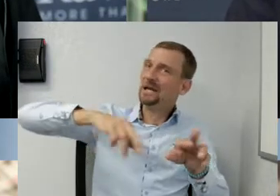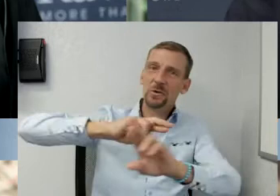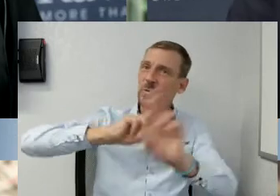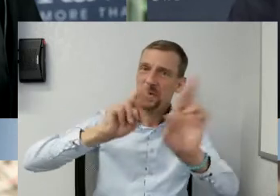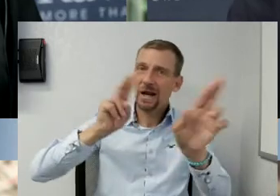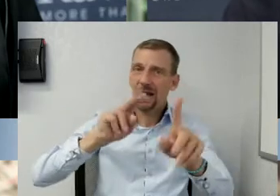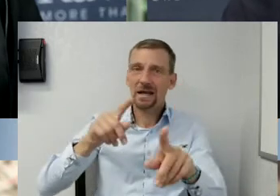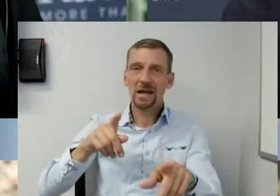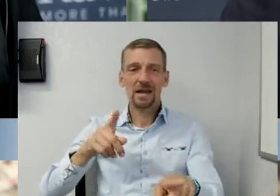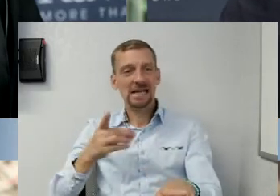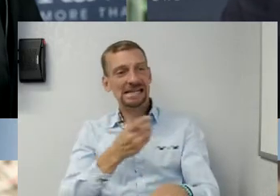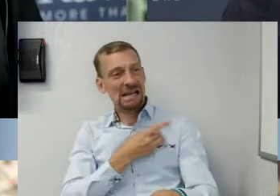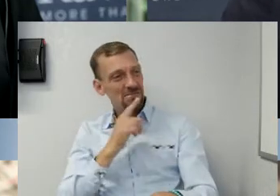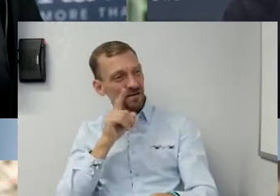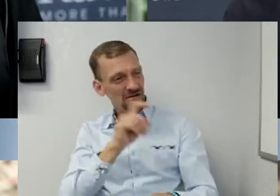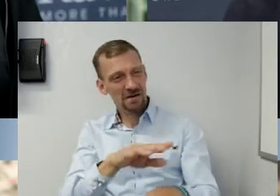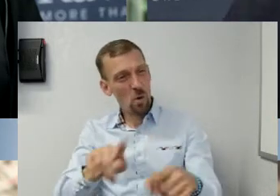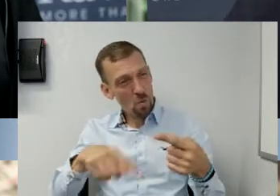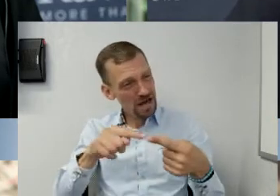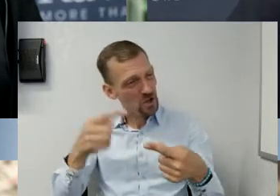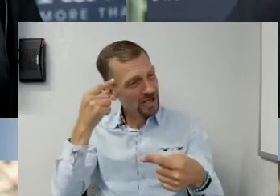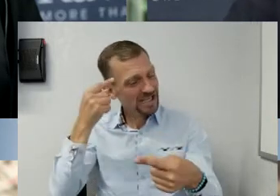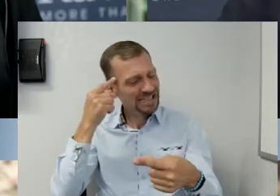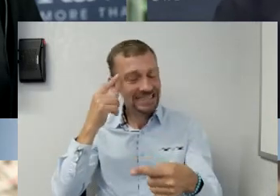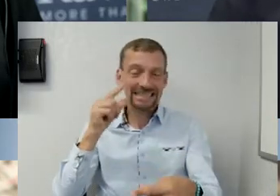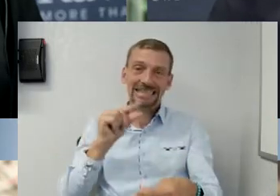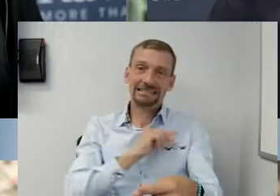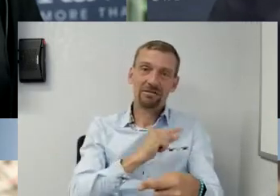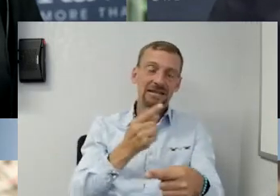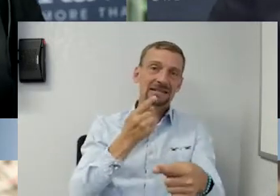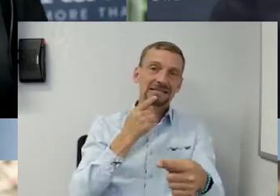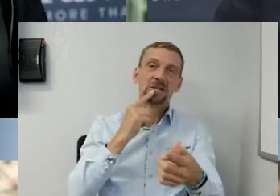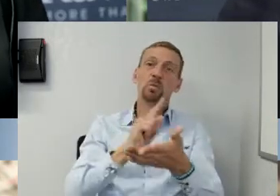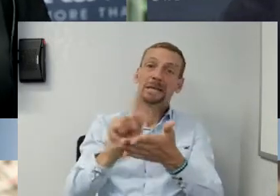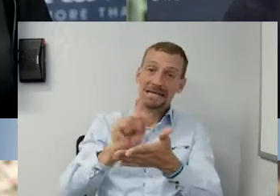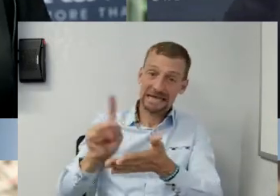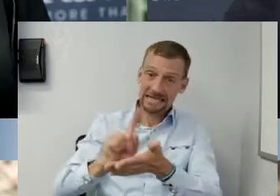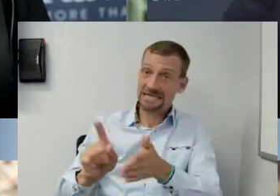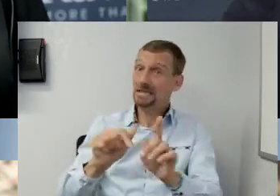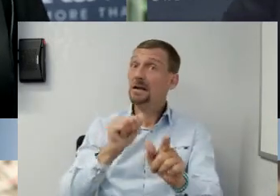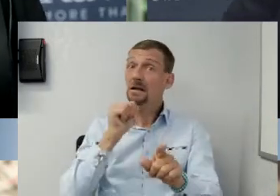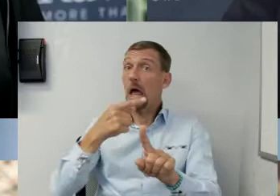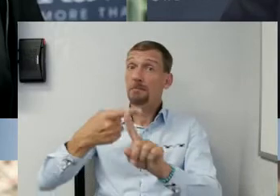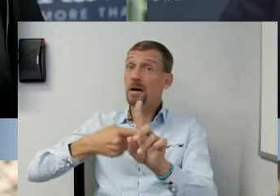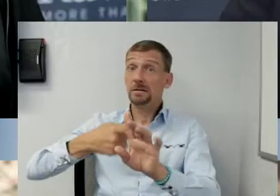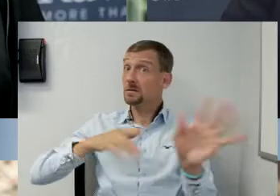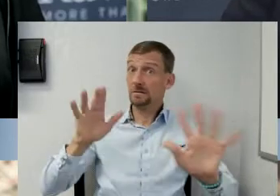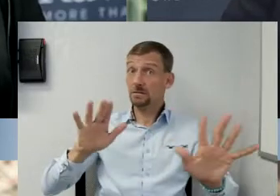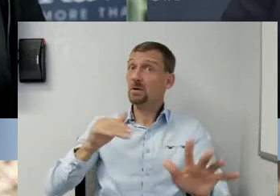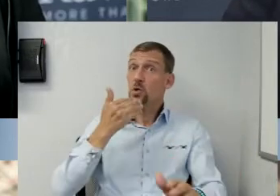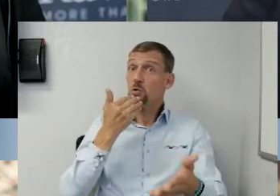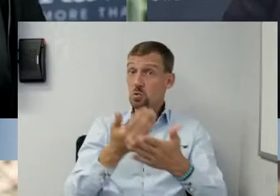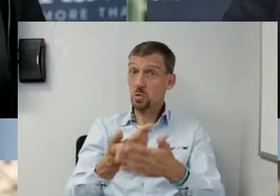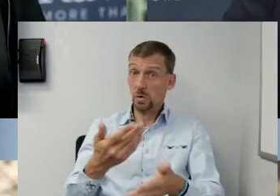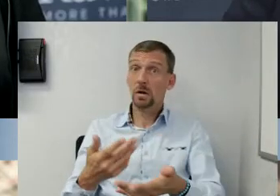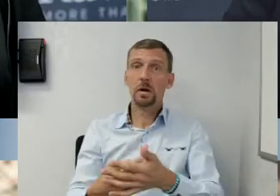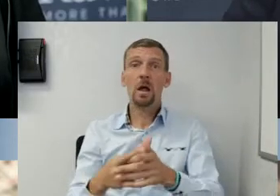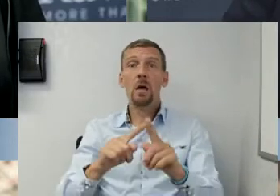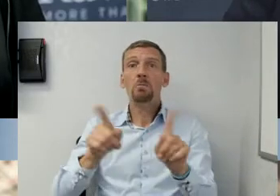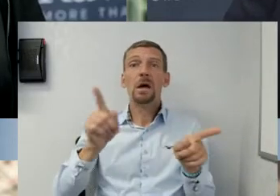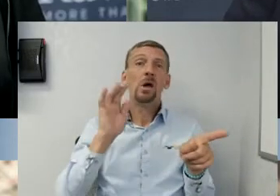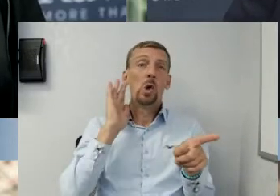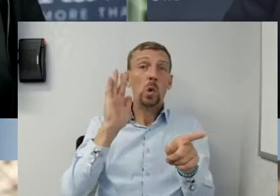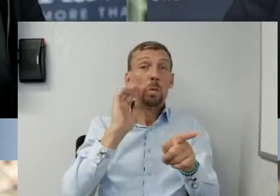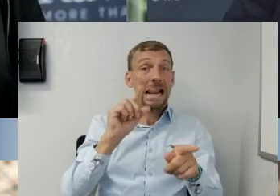think it will be? I don't know. The governor has said weeks, not months. You know, it's going to be